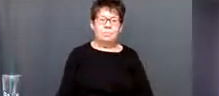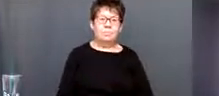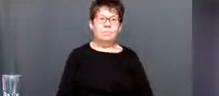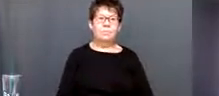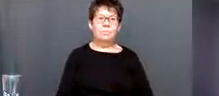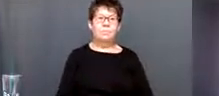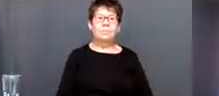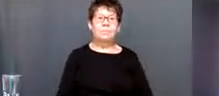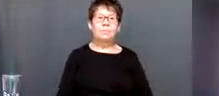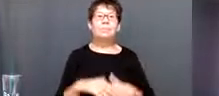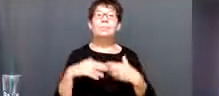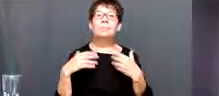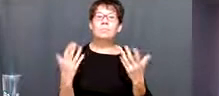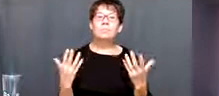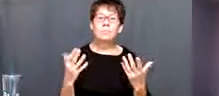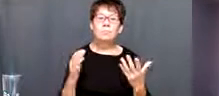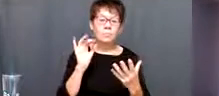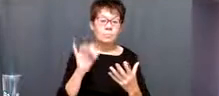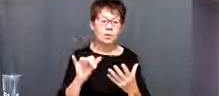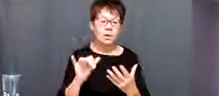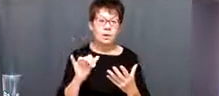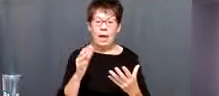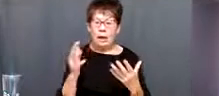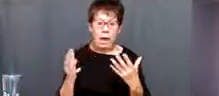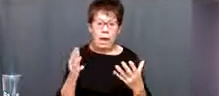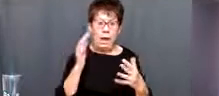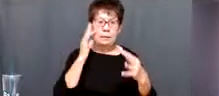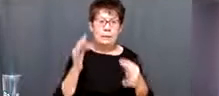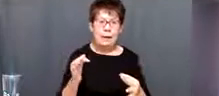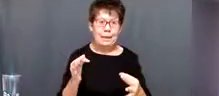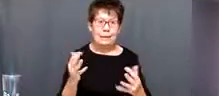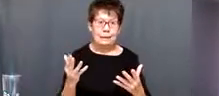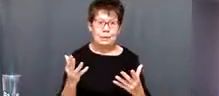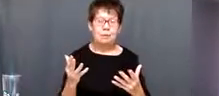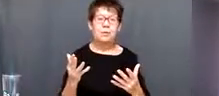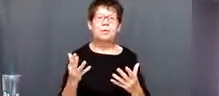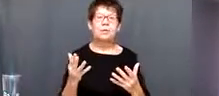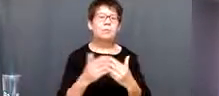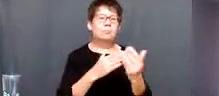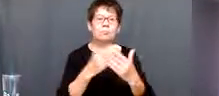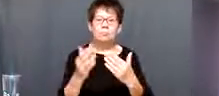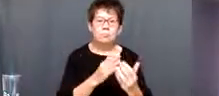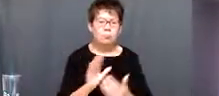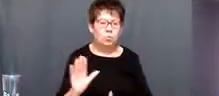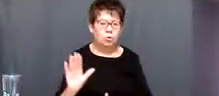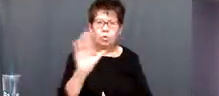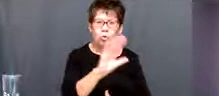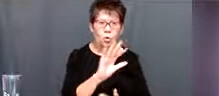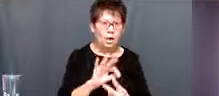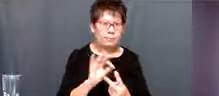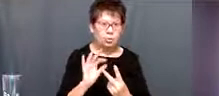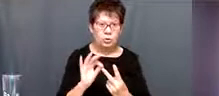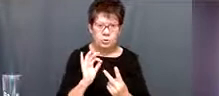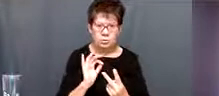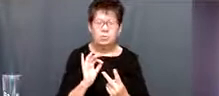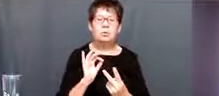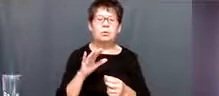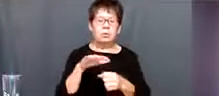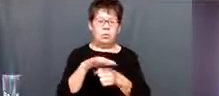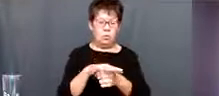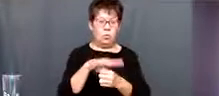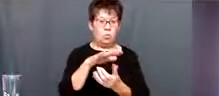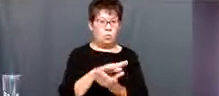When it comes to making that eligibility determination, regardless of what option you plan to choose, it is the local school